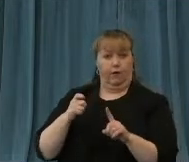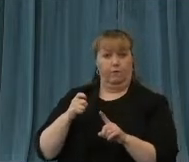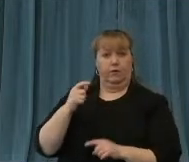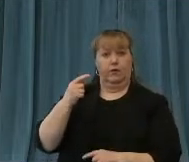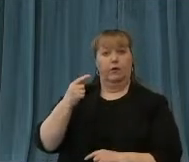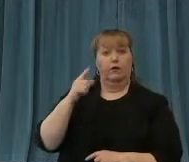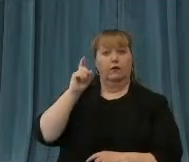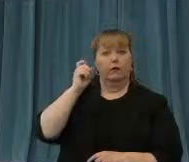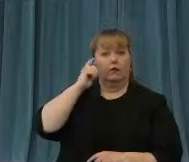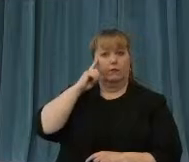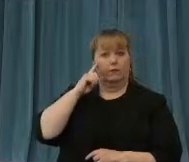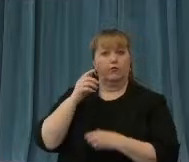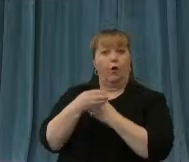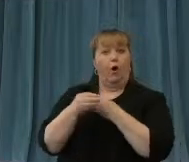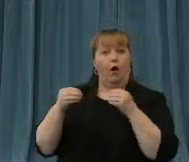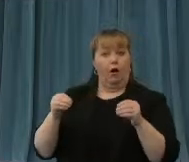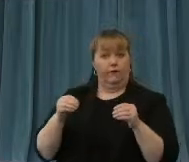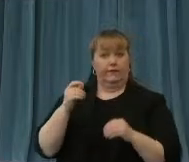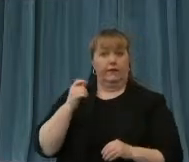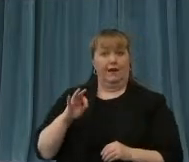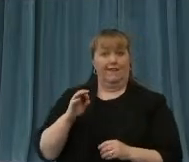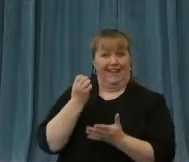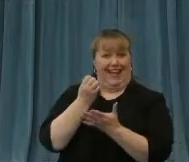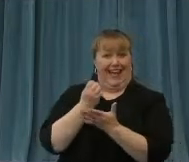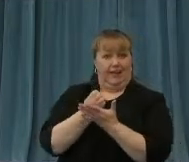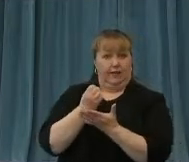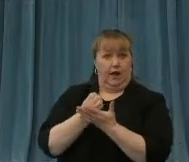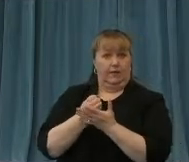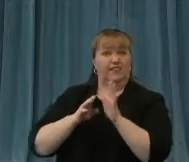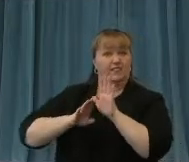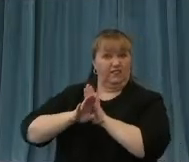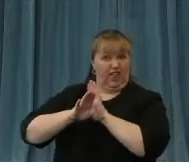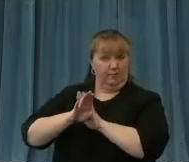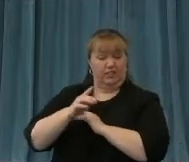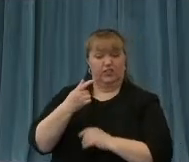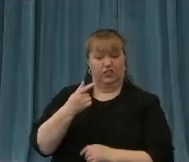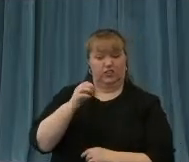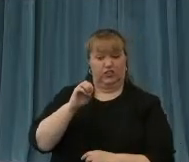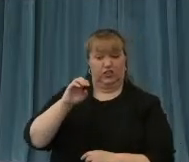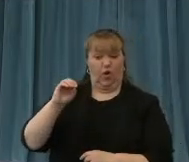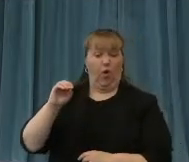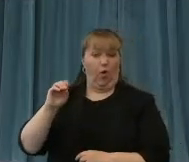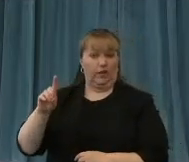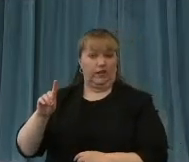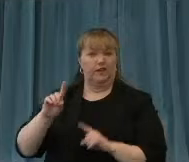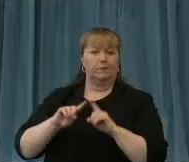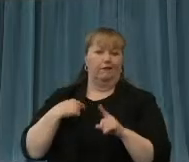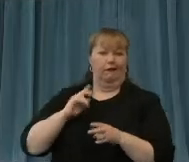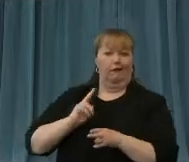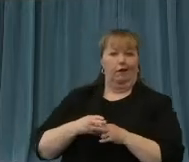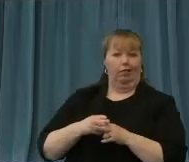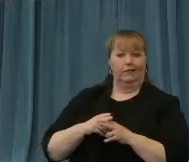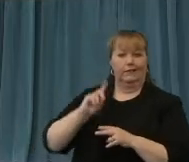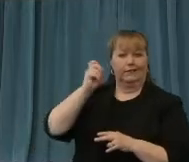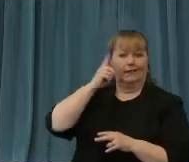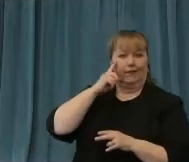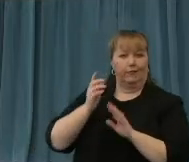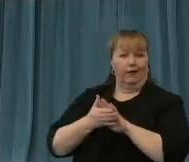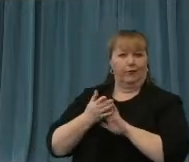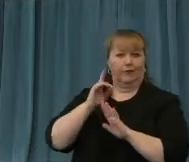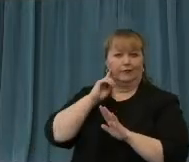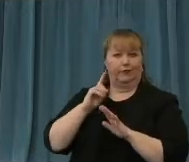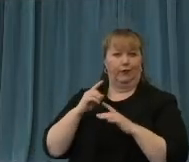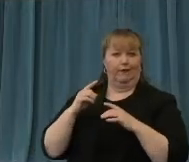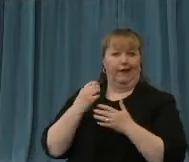call it now, the Governor's Office of Economic Recovery. Consideration for industries of all types will be done in consultation with